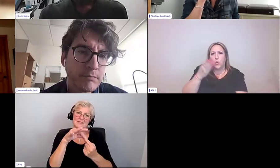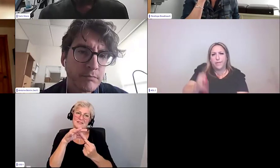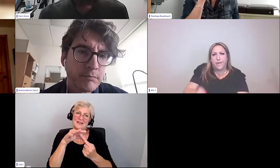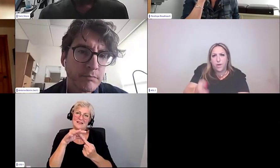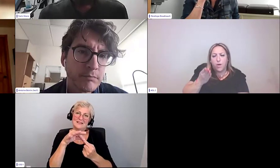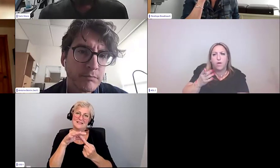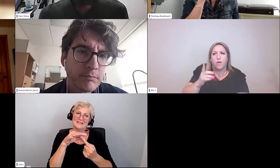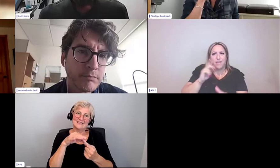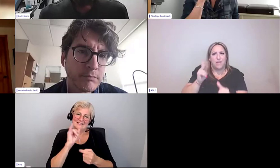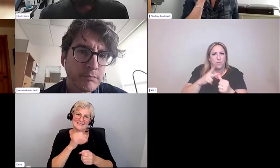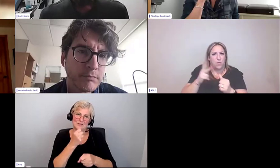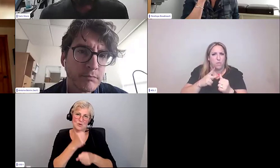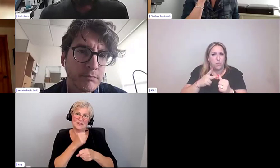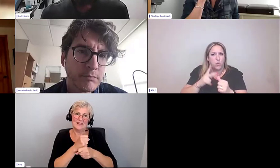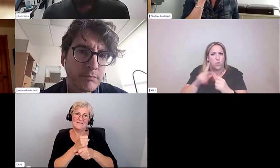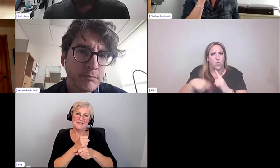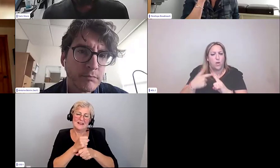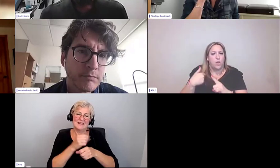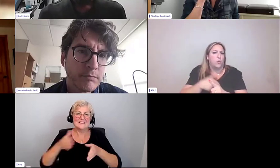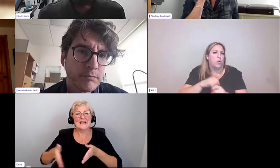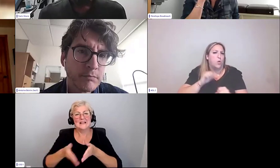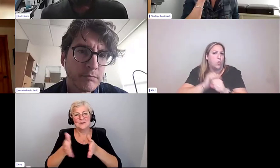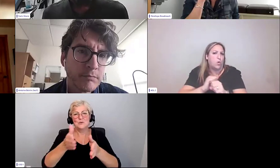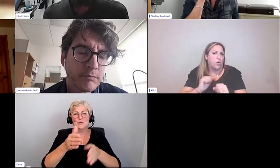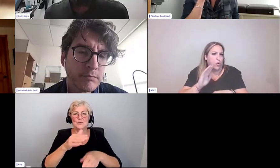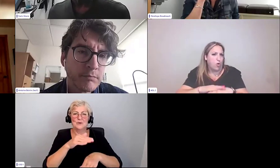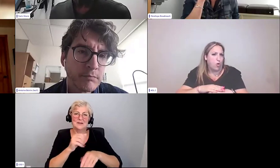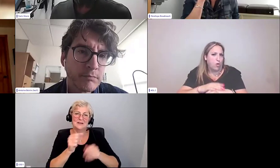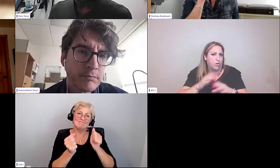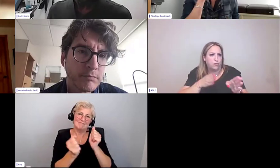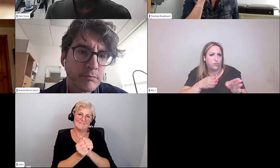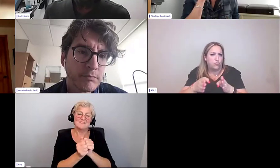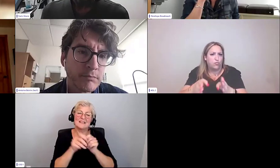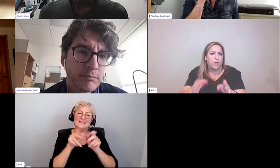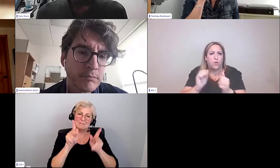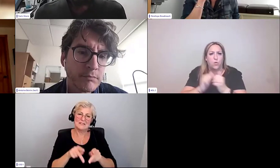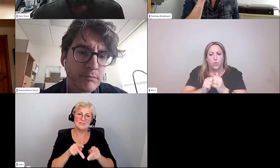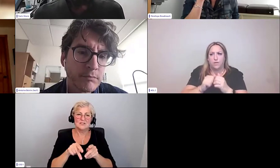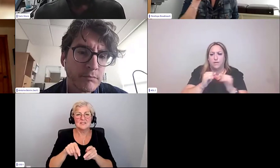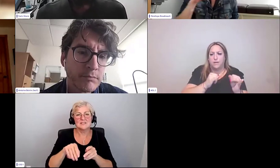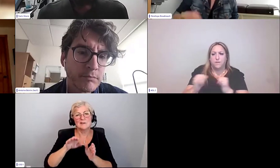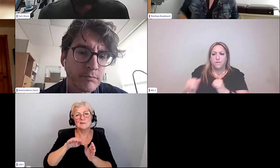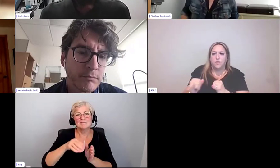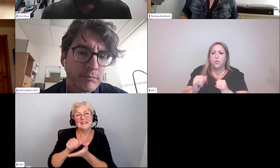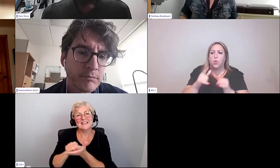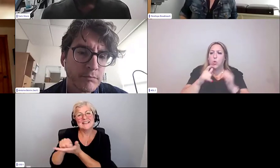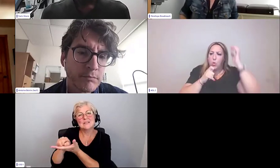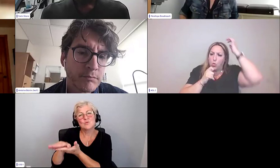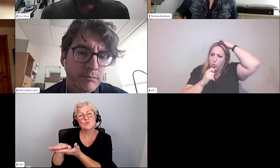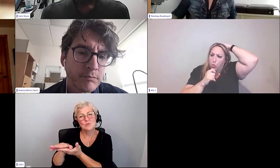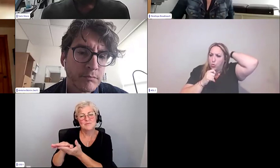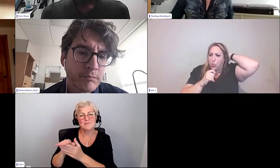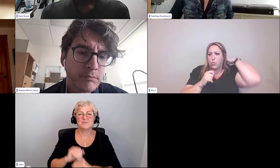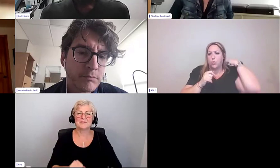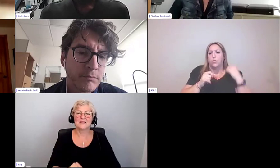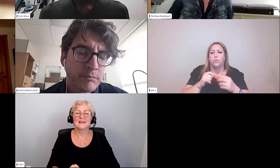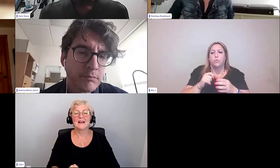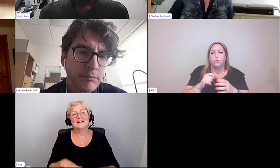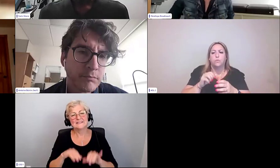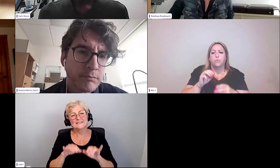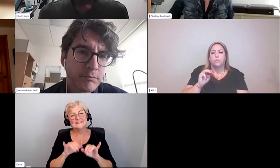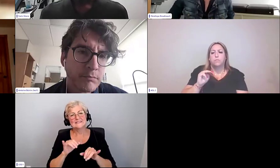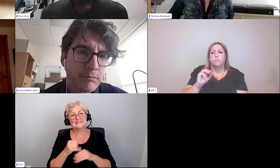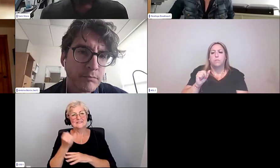is primordial when we are working on the terrain with an individual who is marginalized.